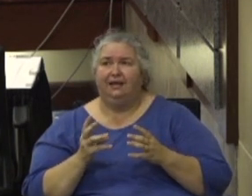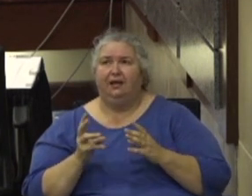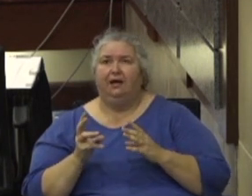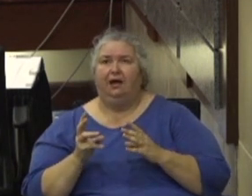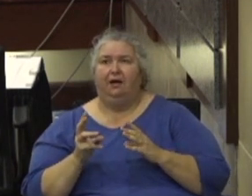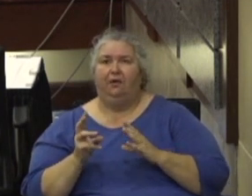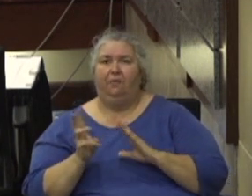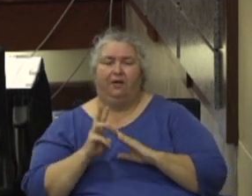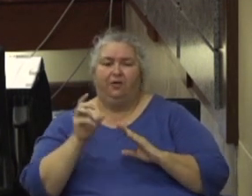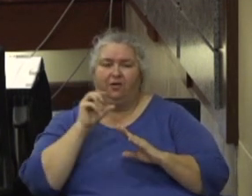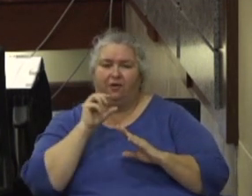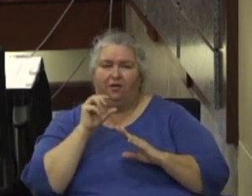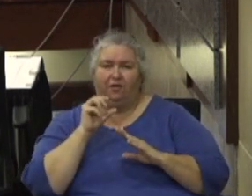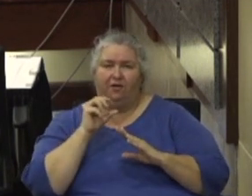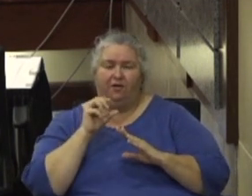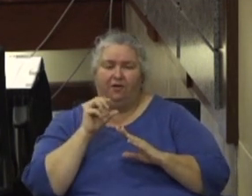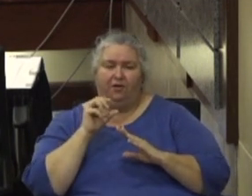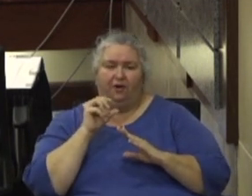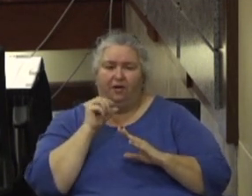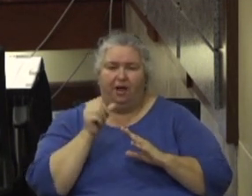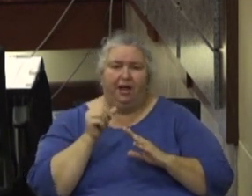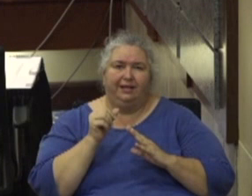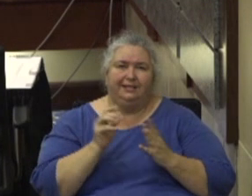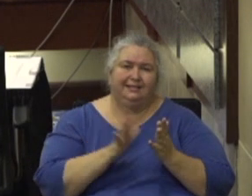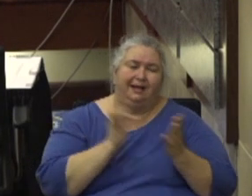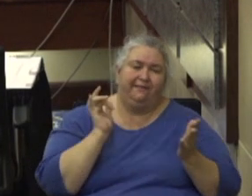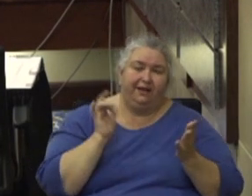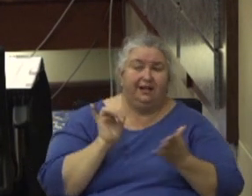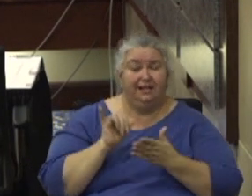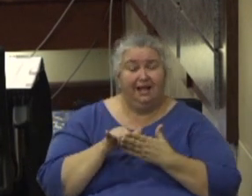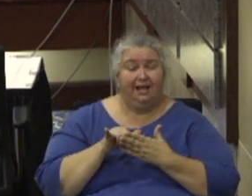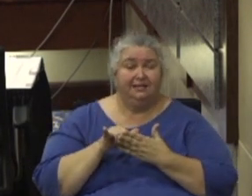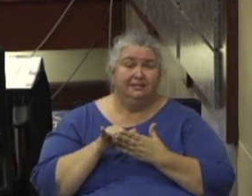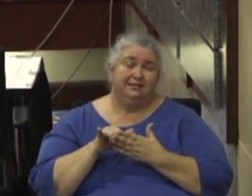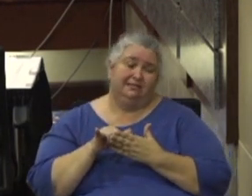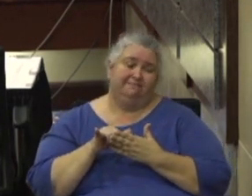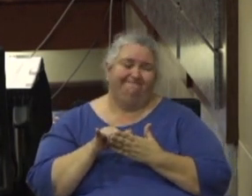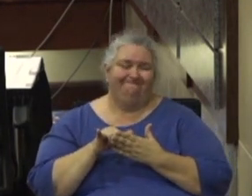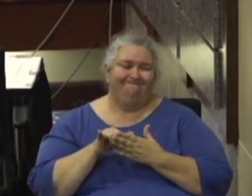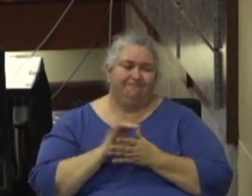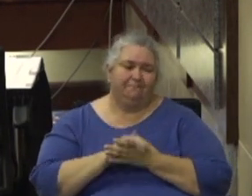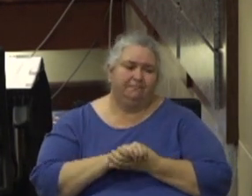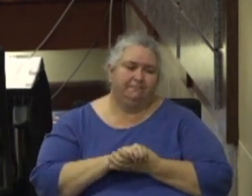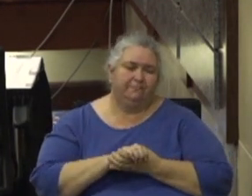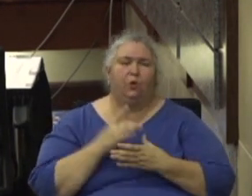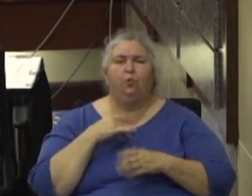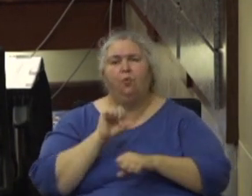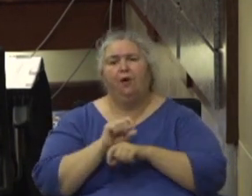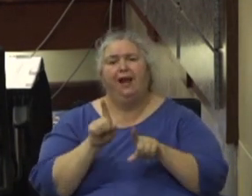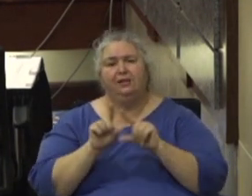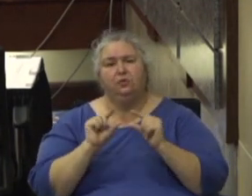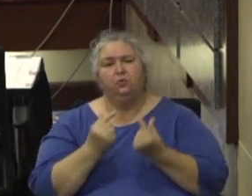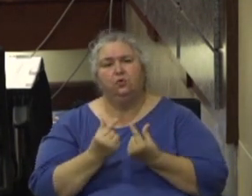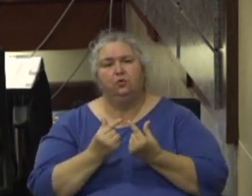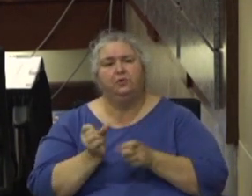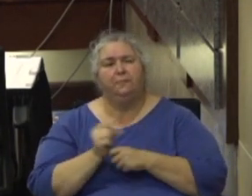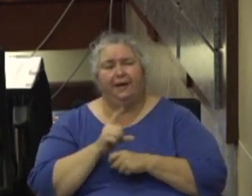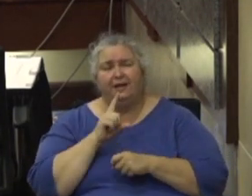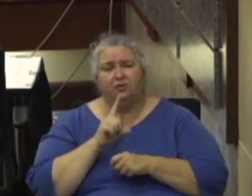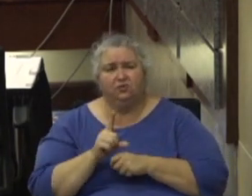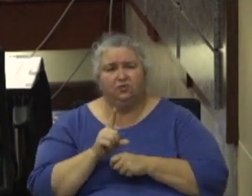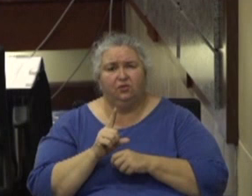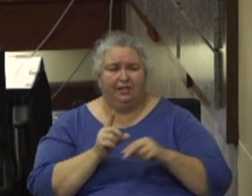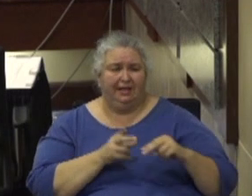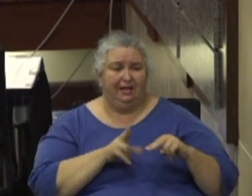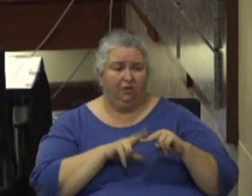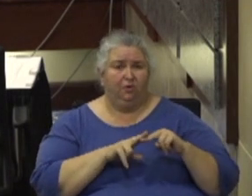that all of us are federally supporting through our tax dollars. But we are also working as a group to make sure there's increased